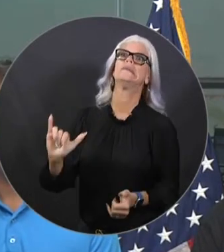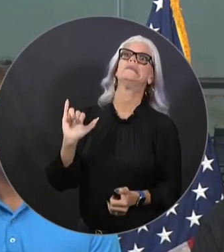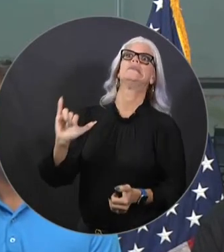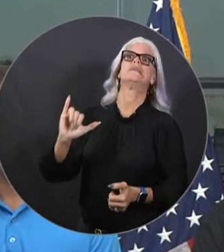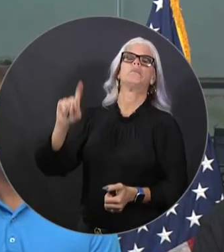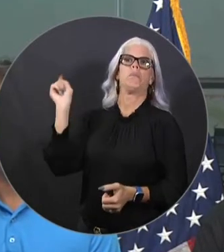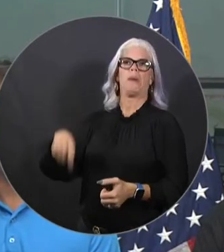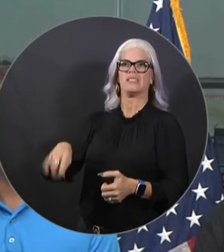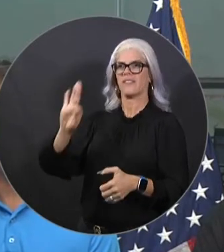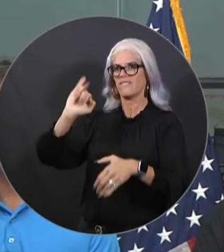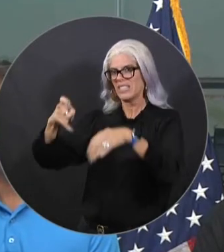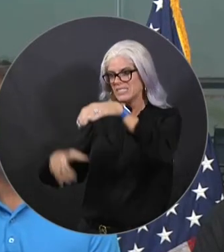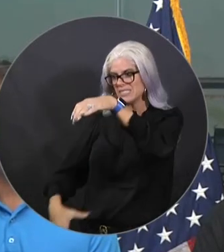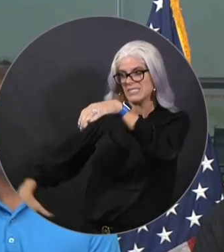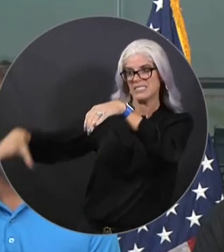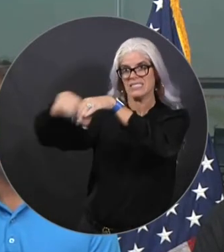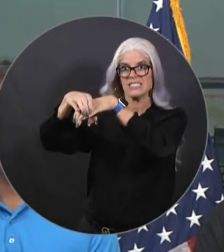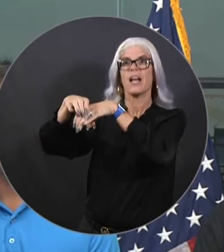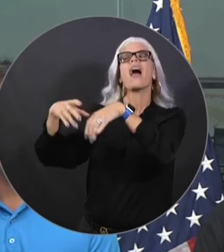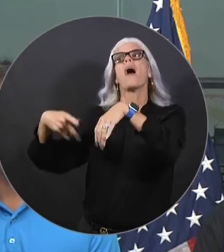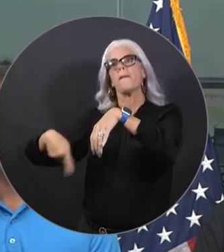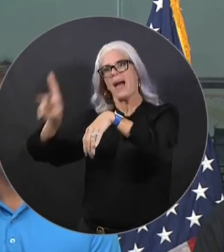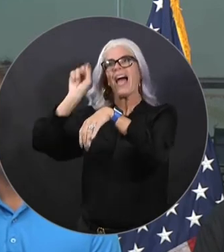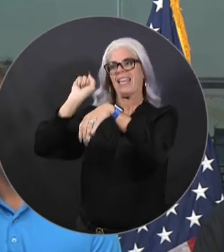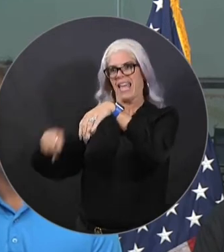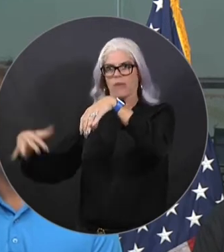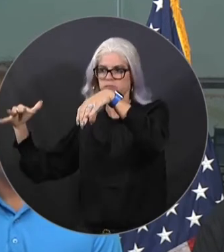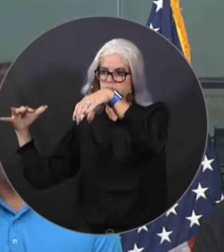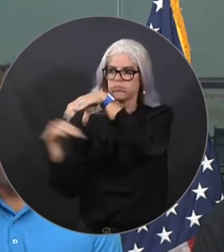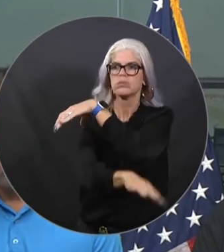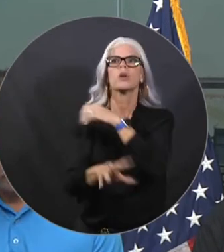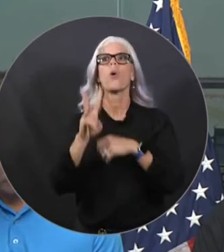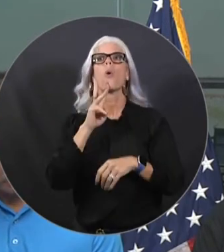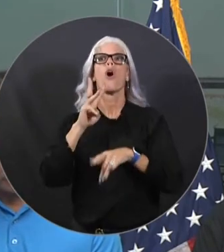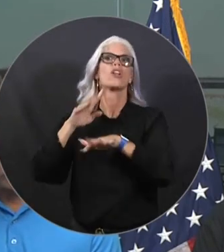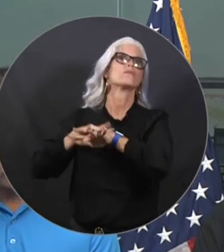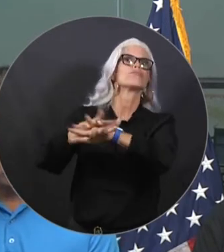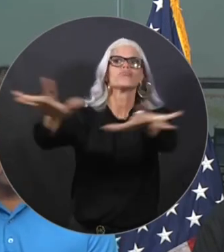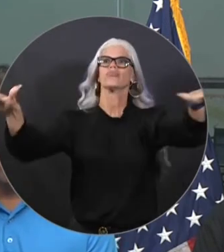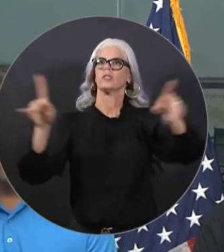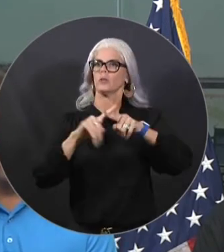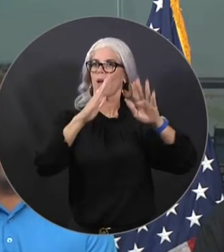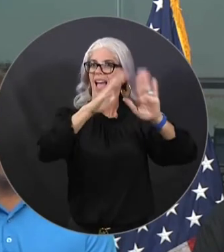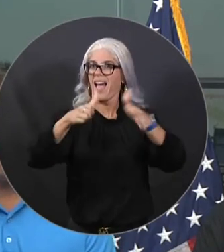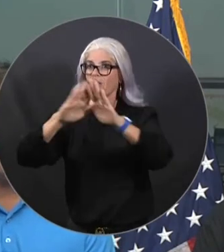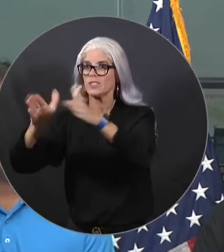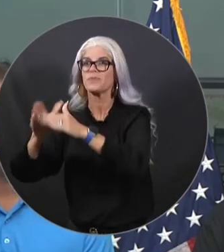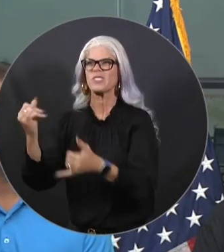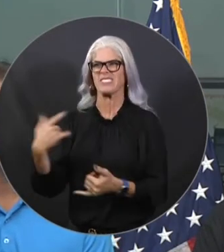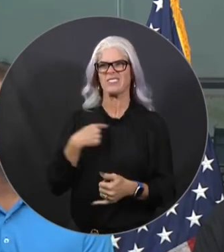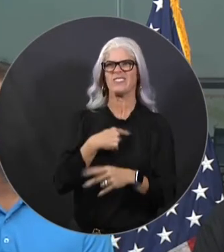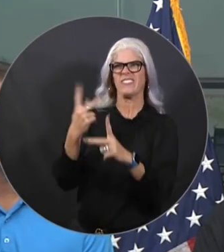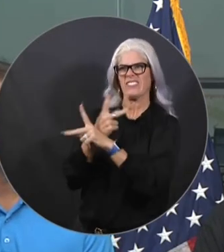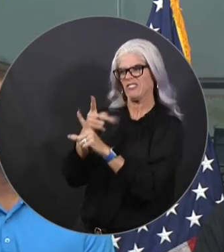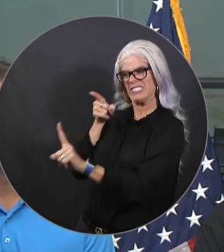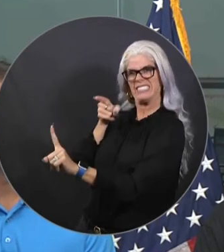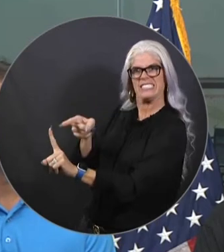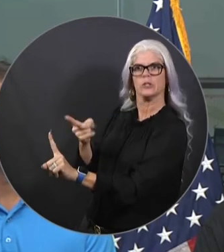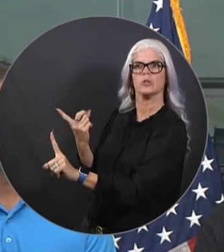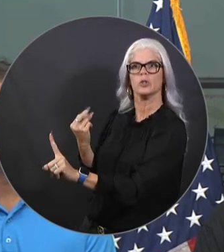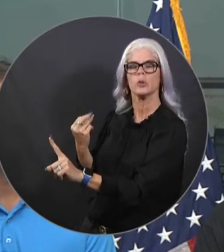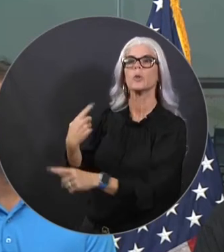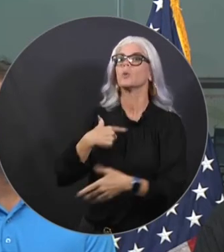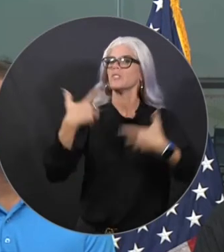basic water services for the residents of the county. So they have been working to troubleshoot it. They requested the state to enlist